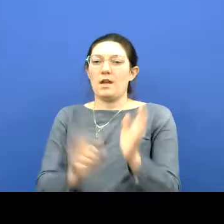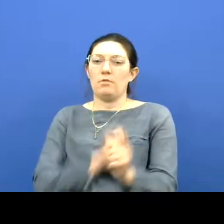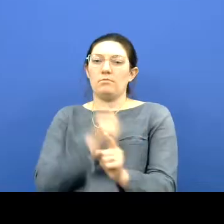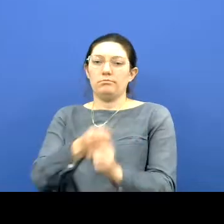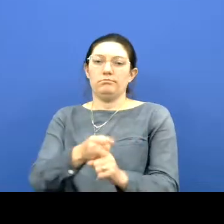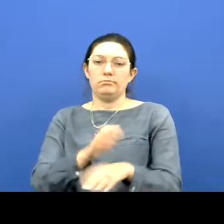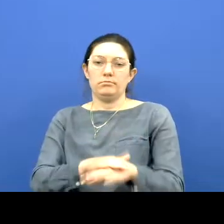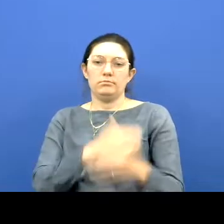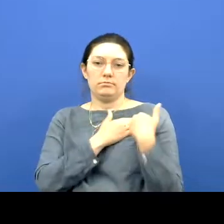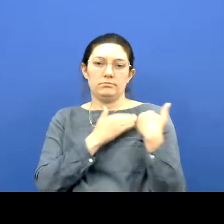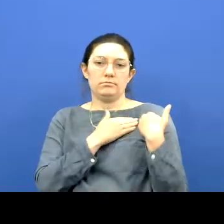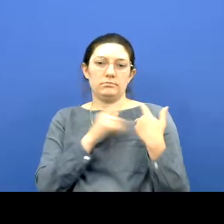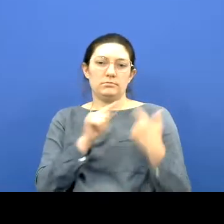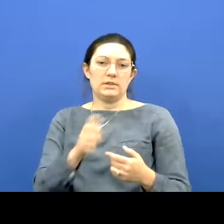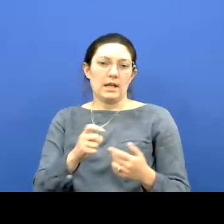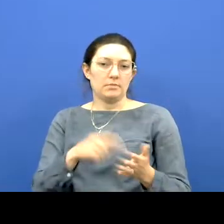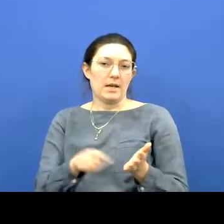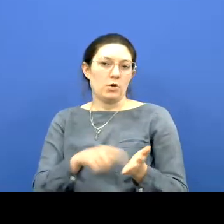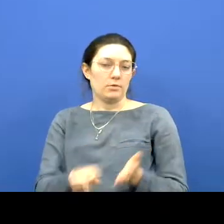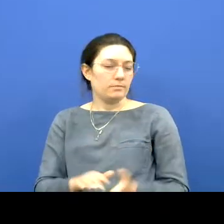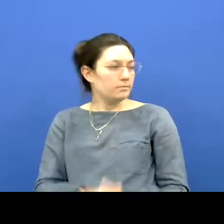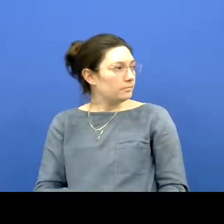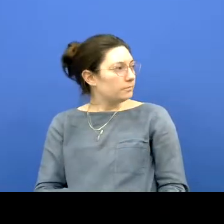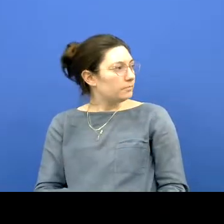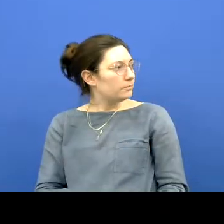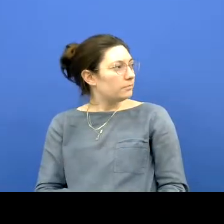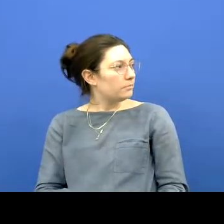burden on the taxpayer. So,